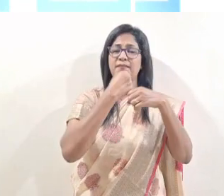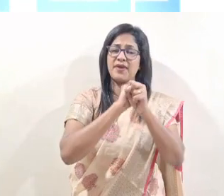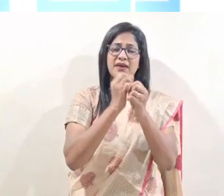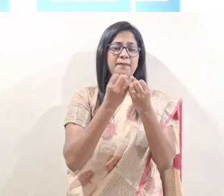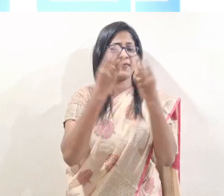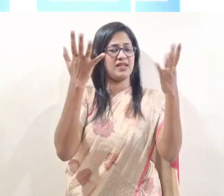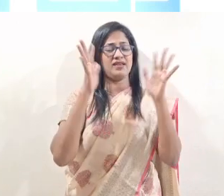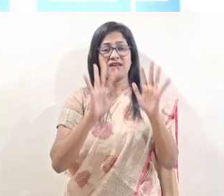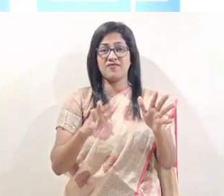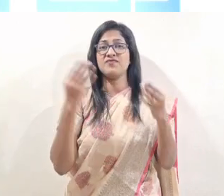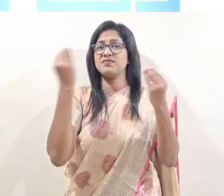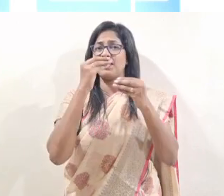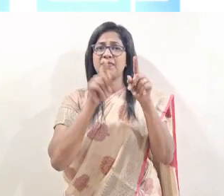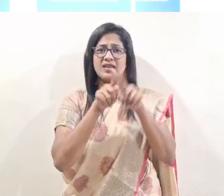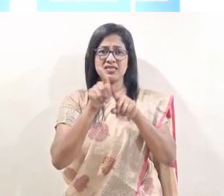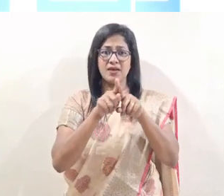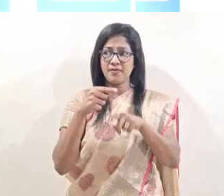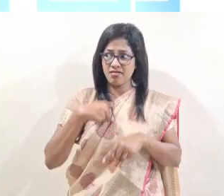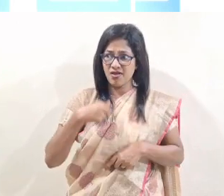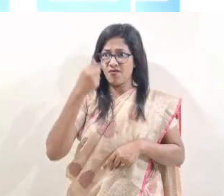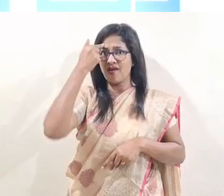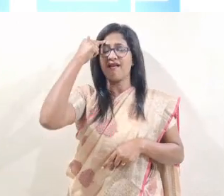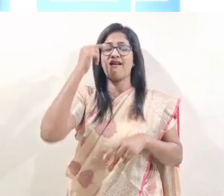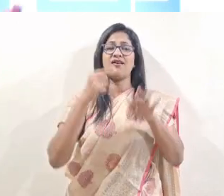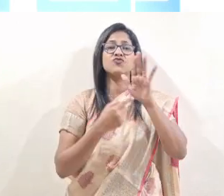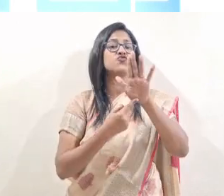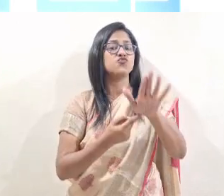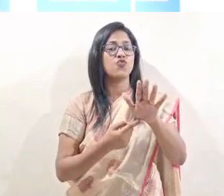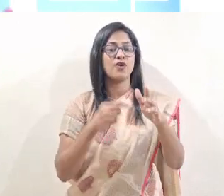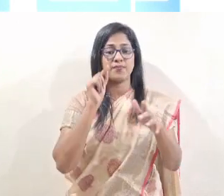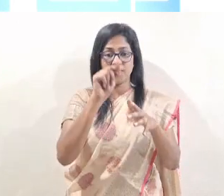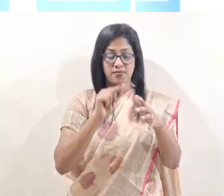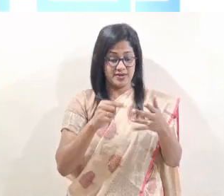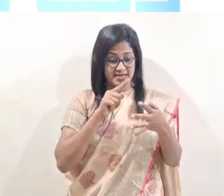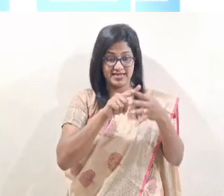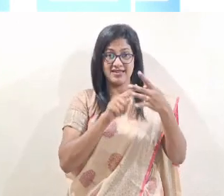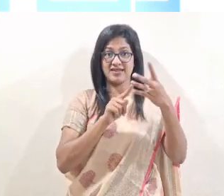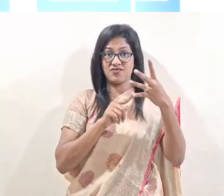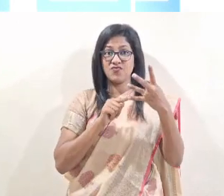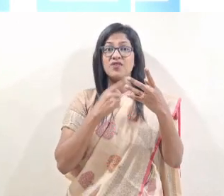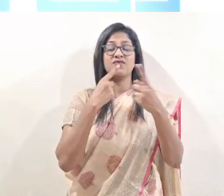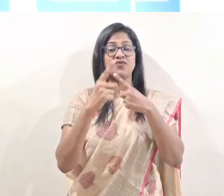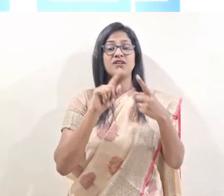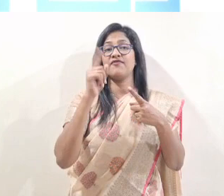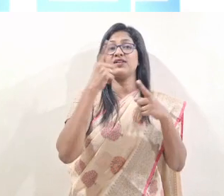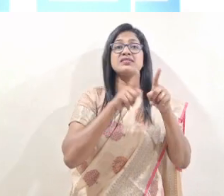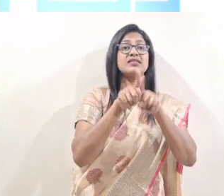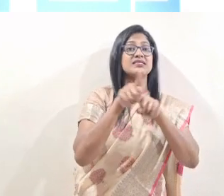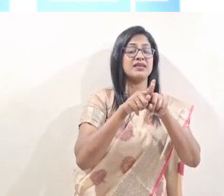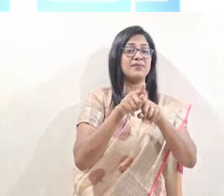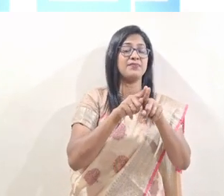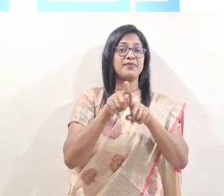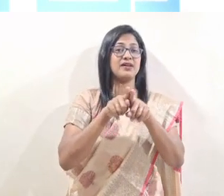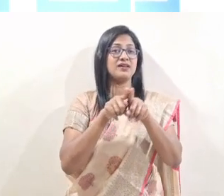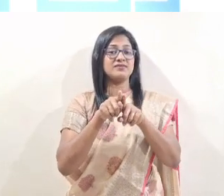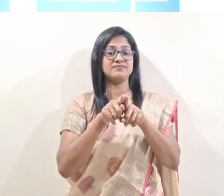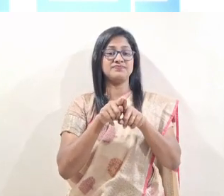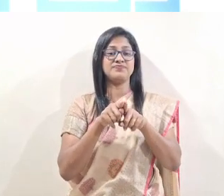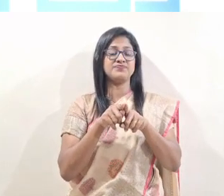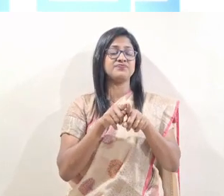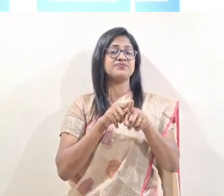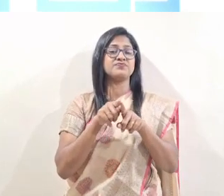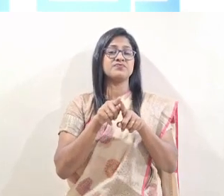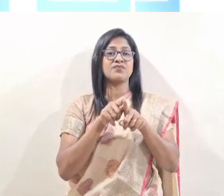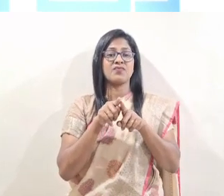and some examples quickly came to my mind which can illustrate these points that I talked about. So first example I would like to talk